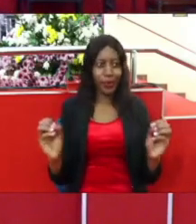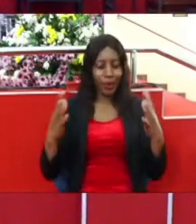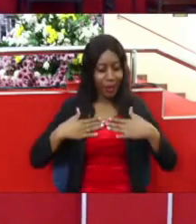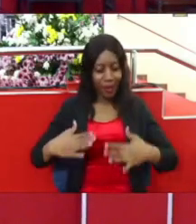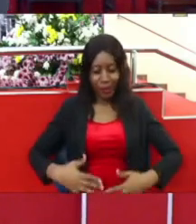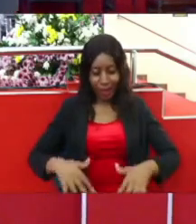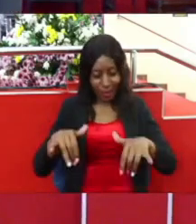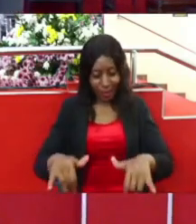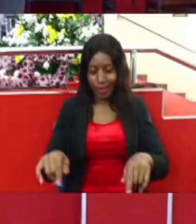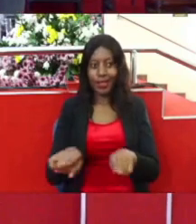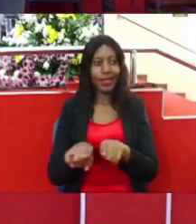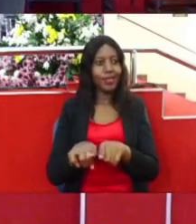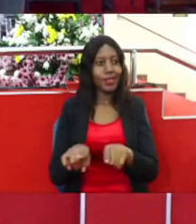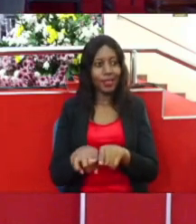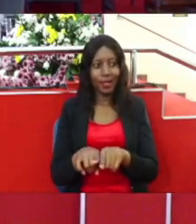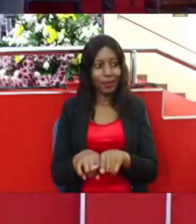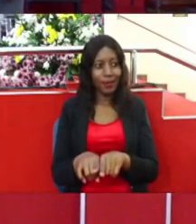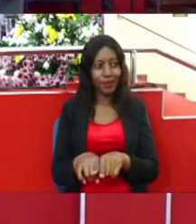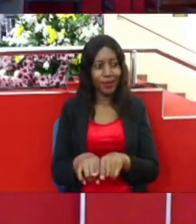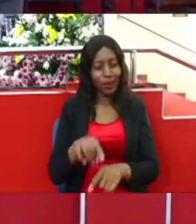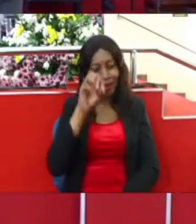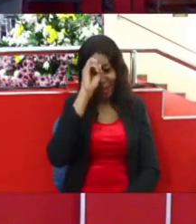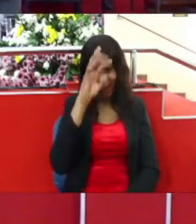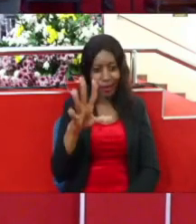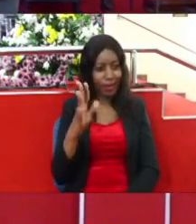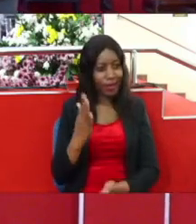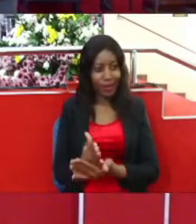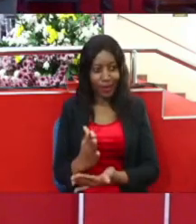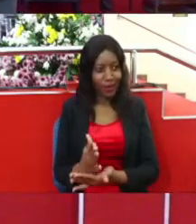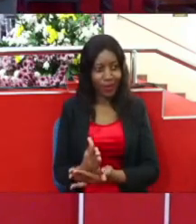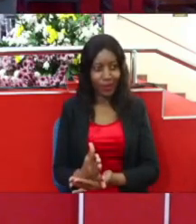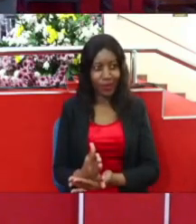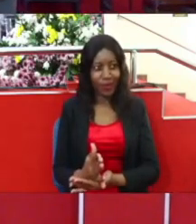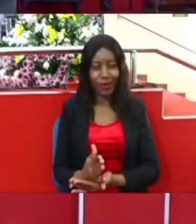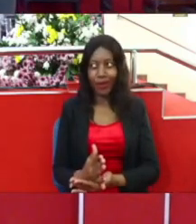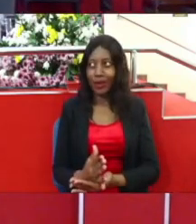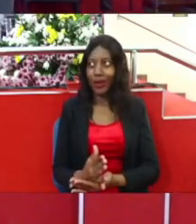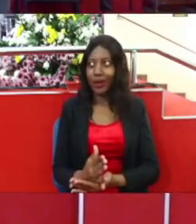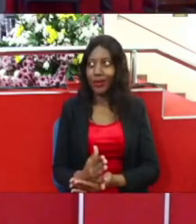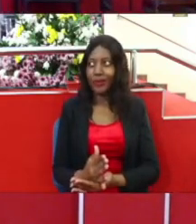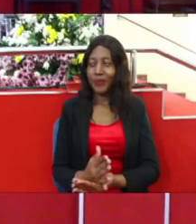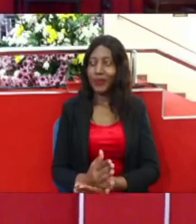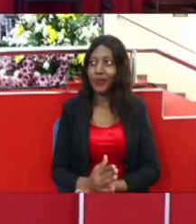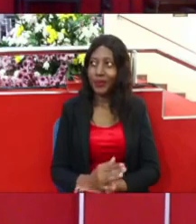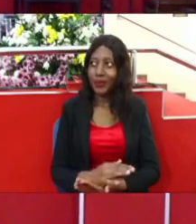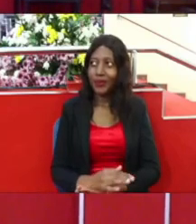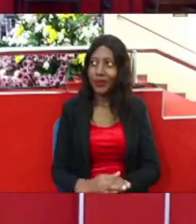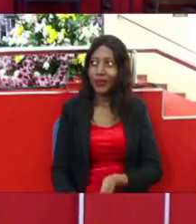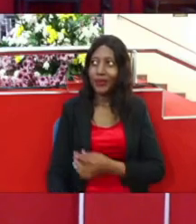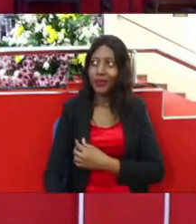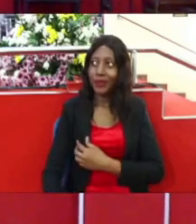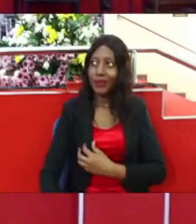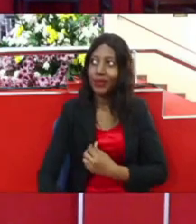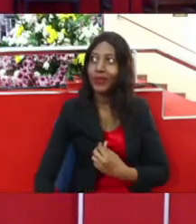Tumbo la samaki. You know fish is slippery and slimy. Unajua kwamba samaki ni telezi. On the